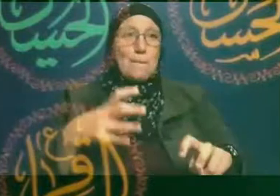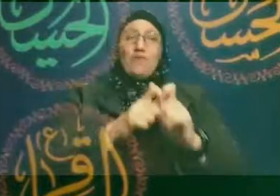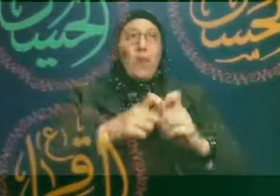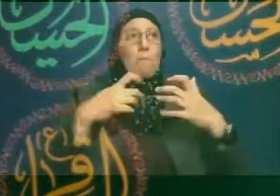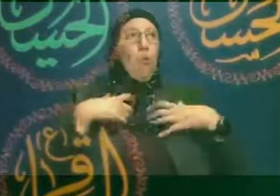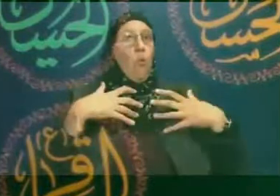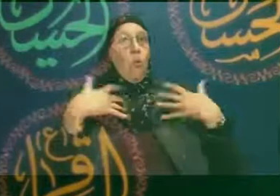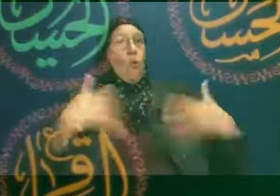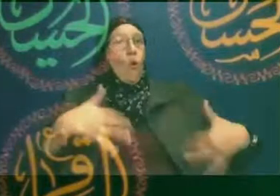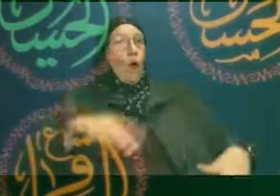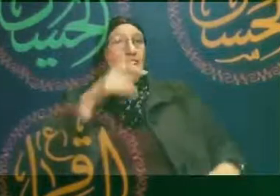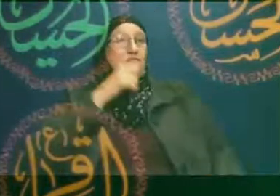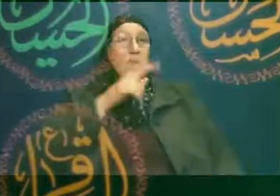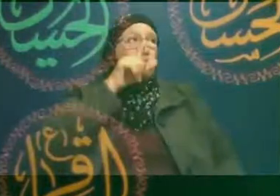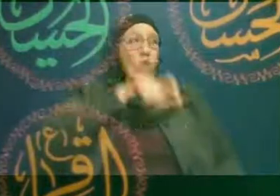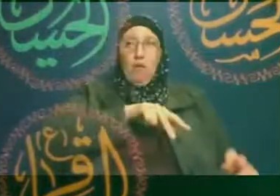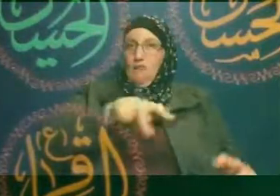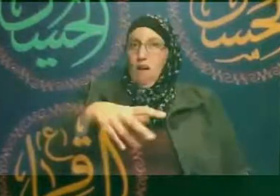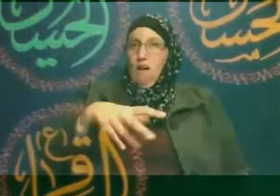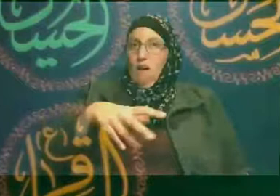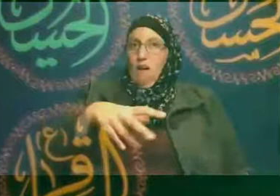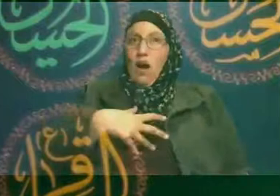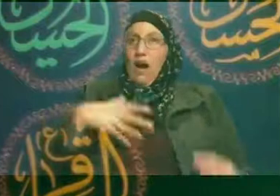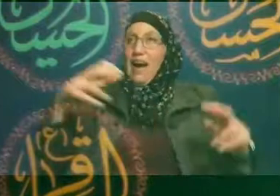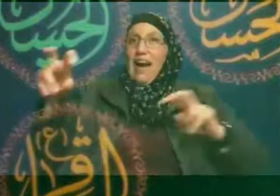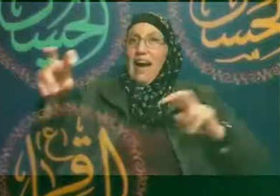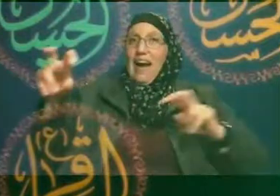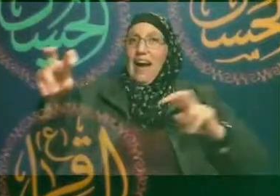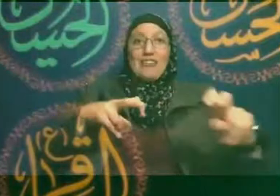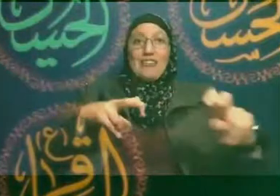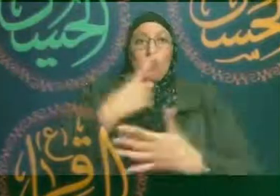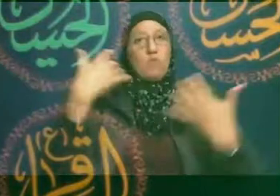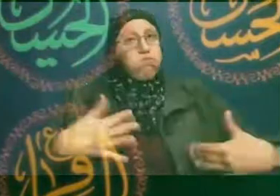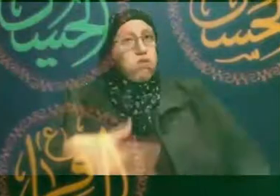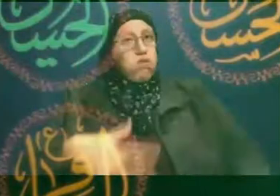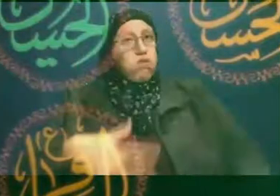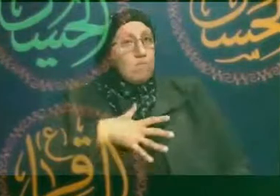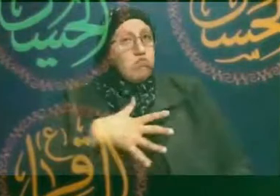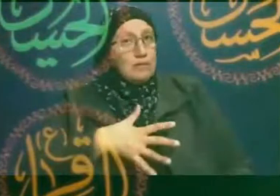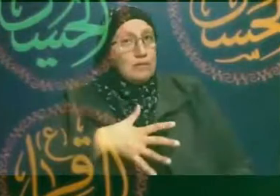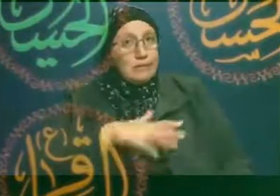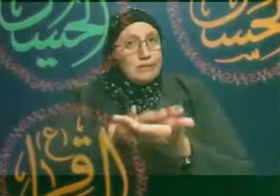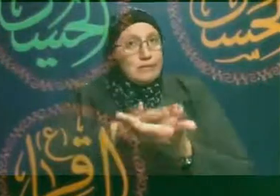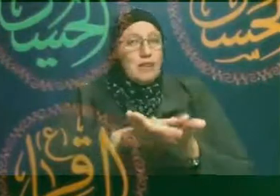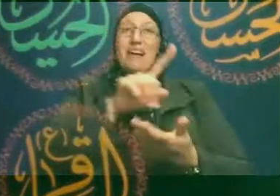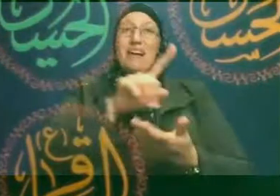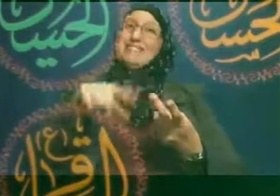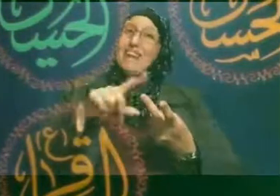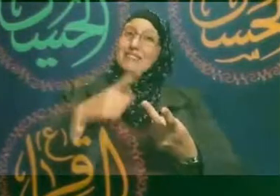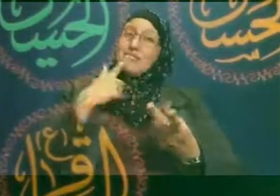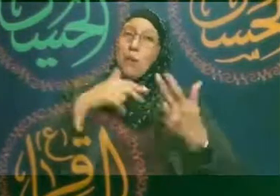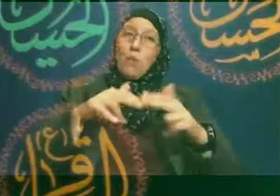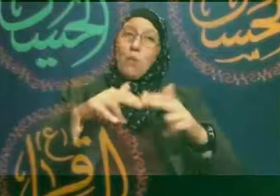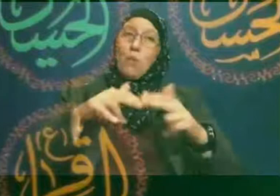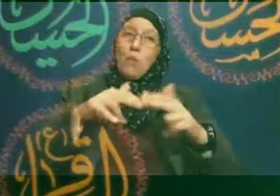the layman and common people. But there is another type of miracle that is for the elite, is